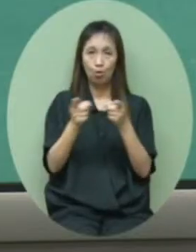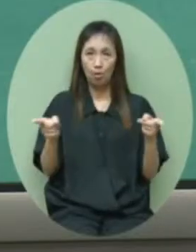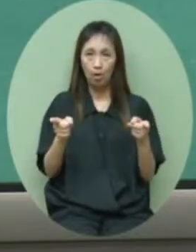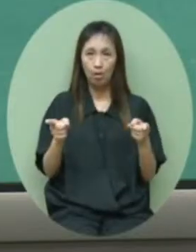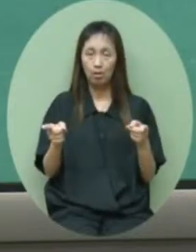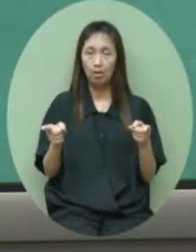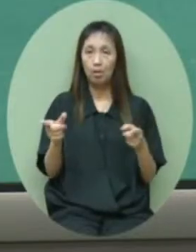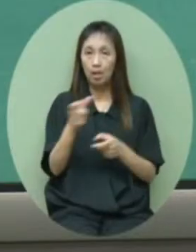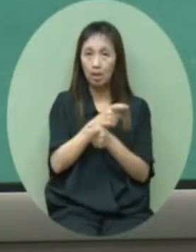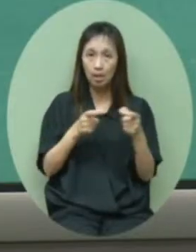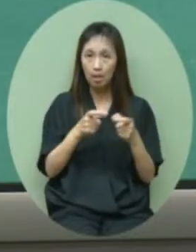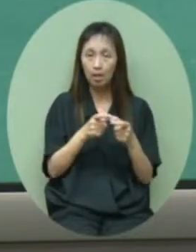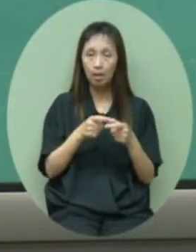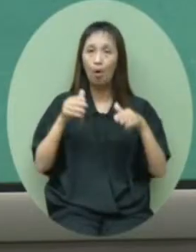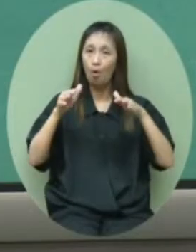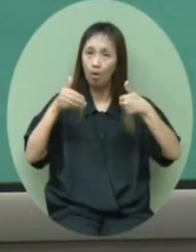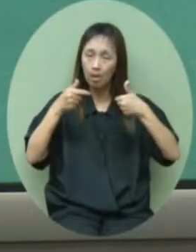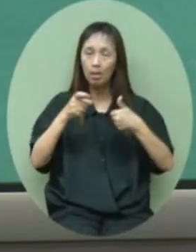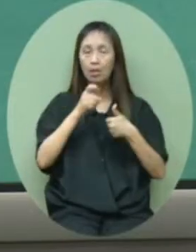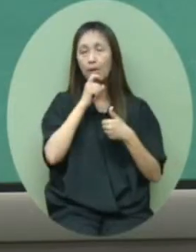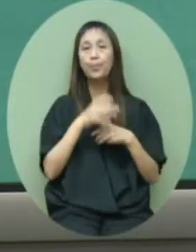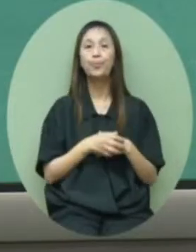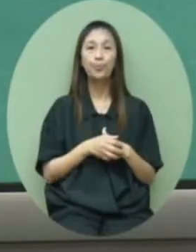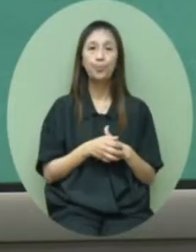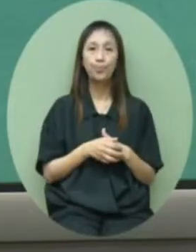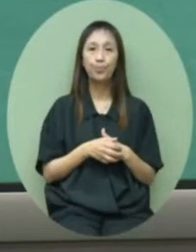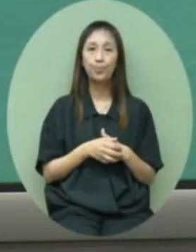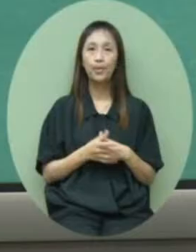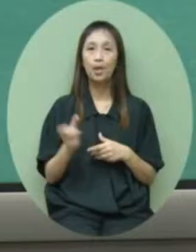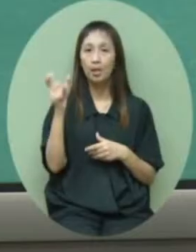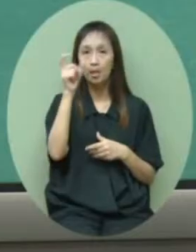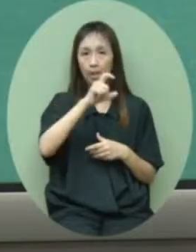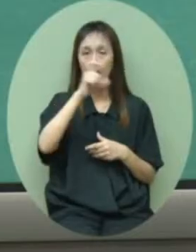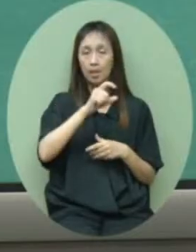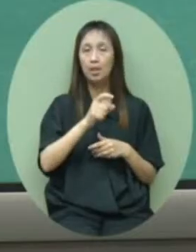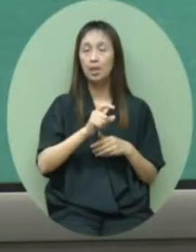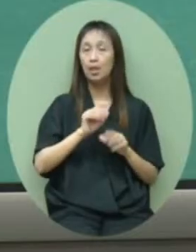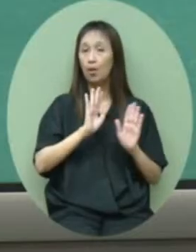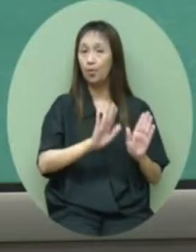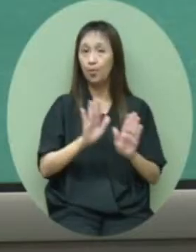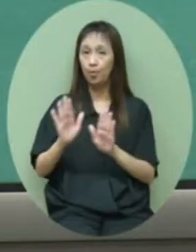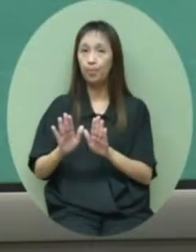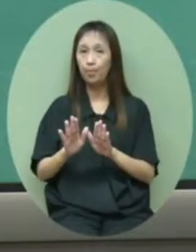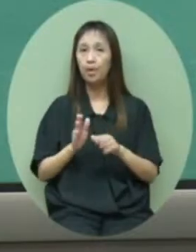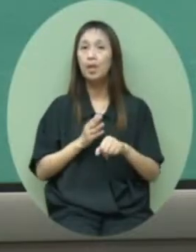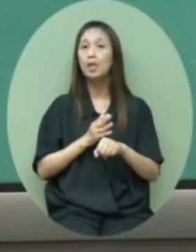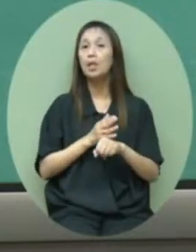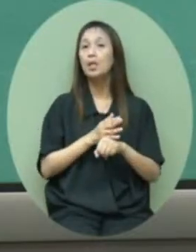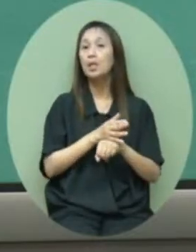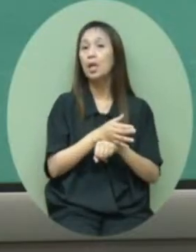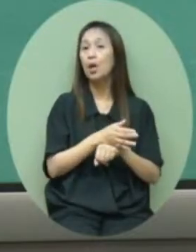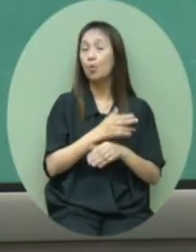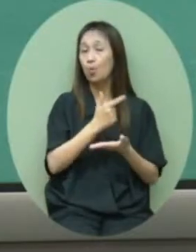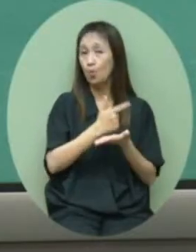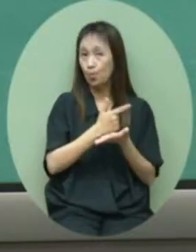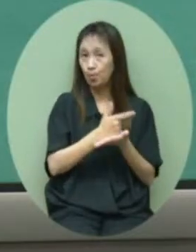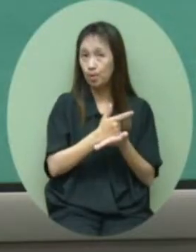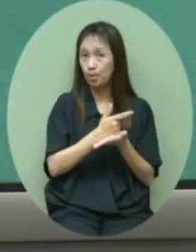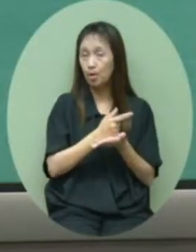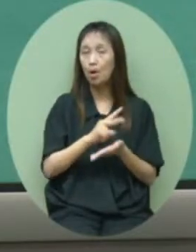certain return for taxi licenses, and then taxi operators have been making profit over a prolonged